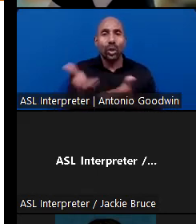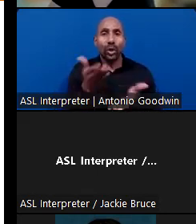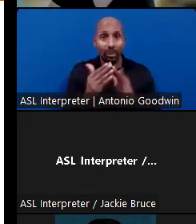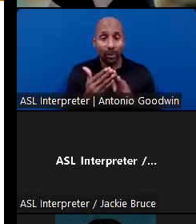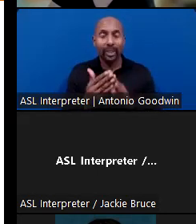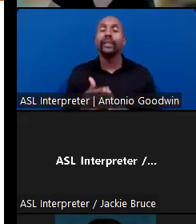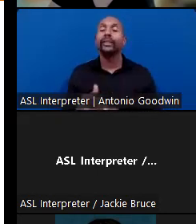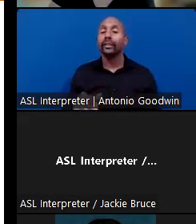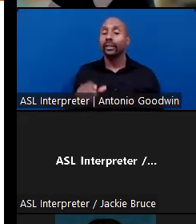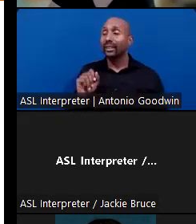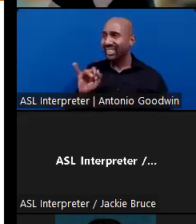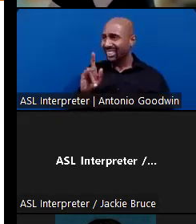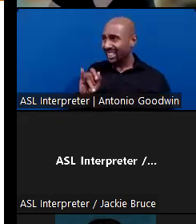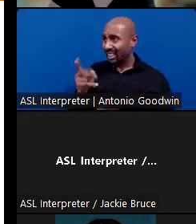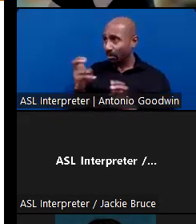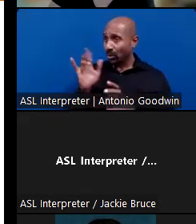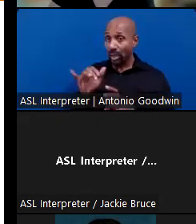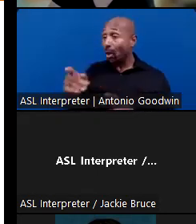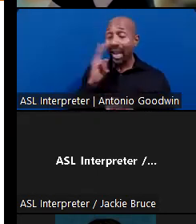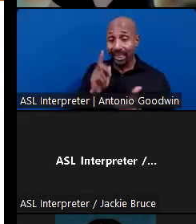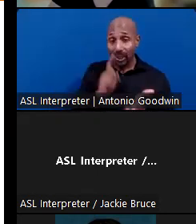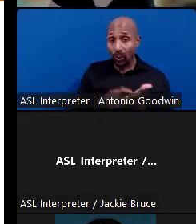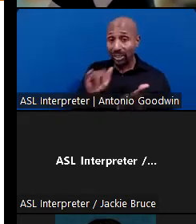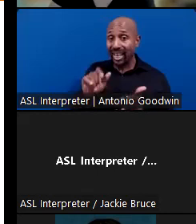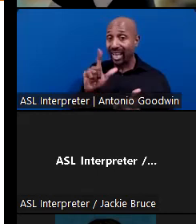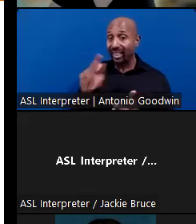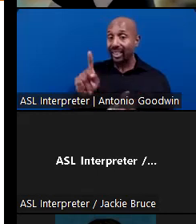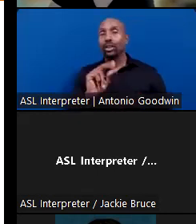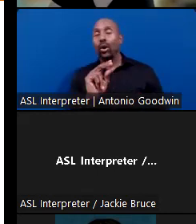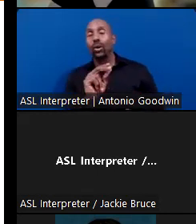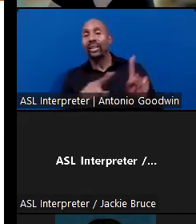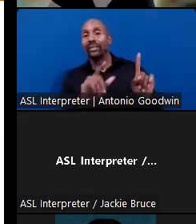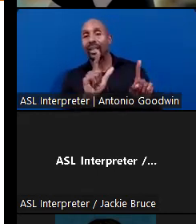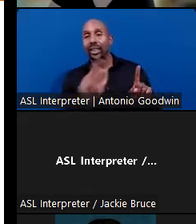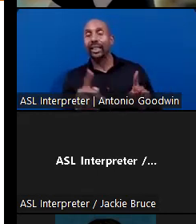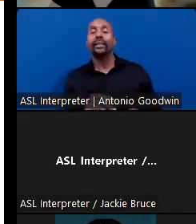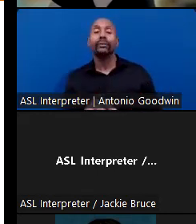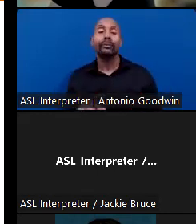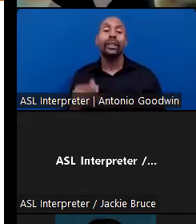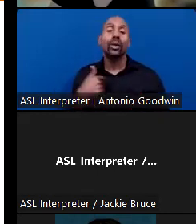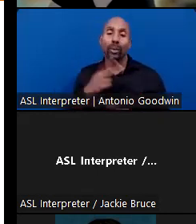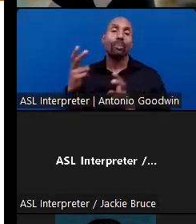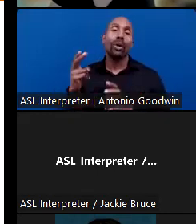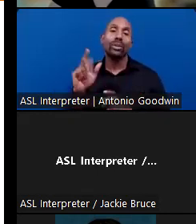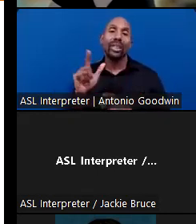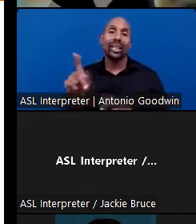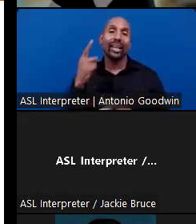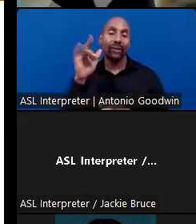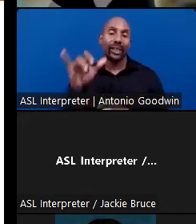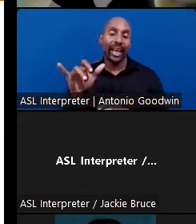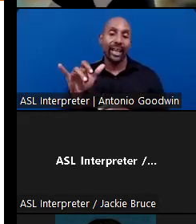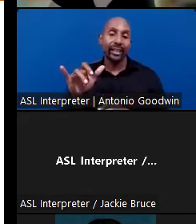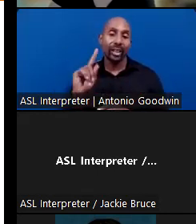there is, and we'll put it in the chat. Also, if people have health insurance, you can go to the pharmacy